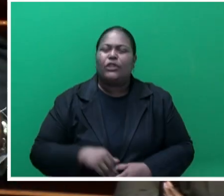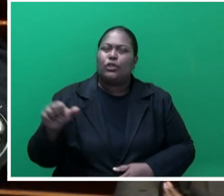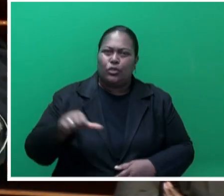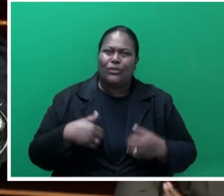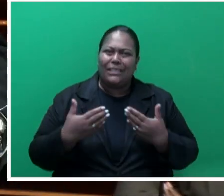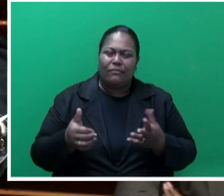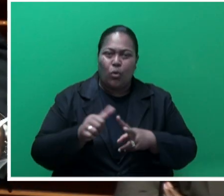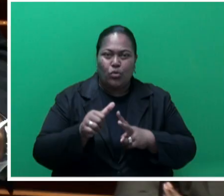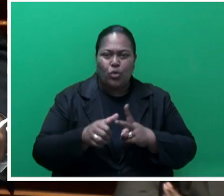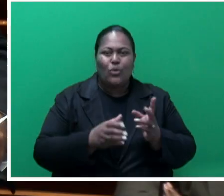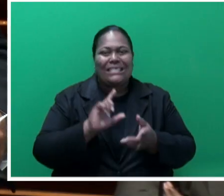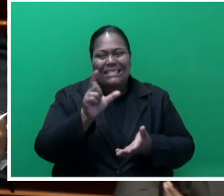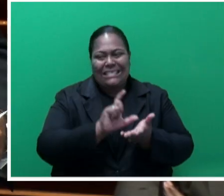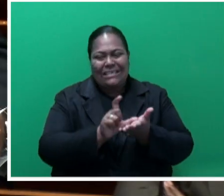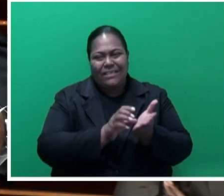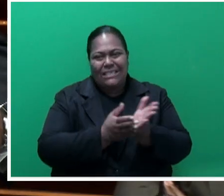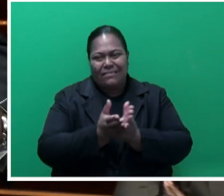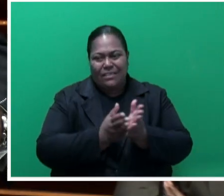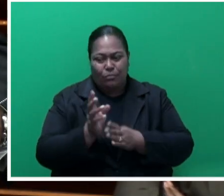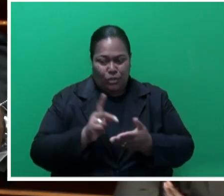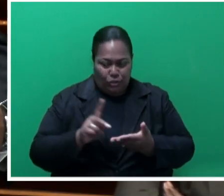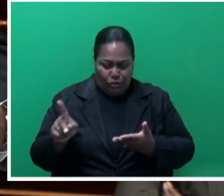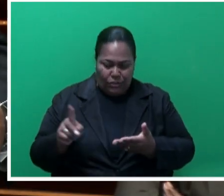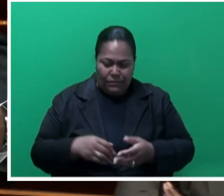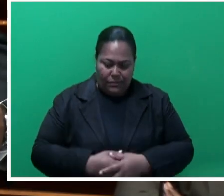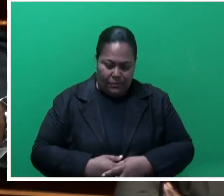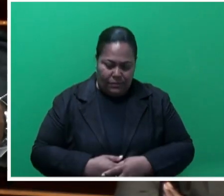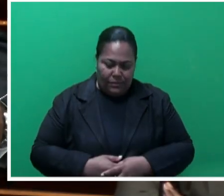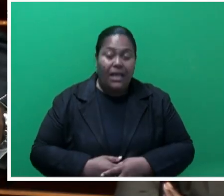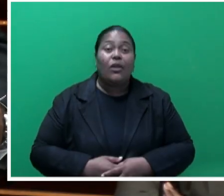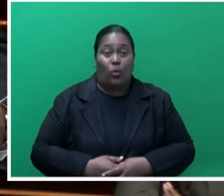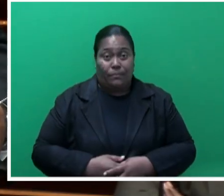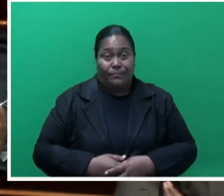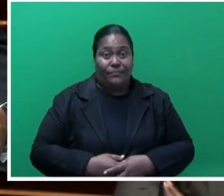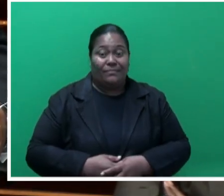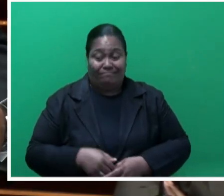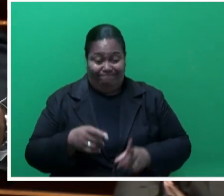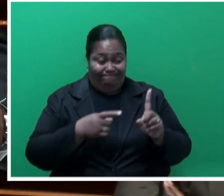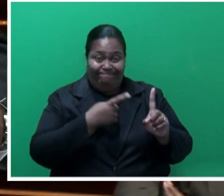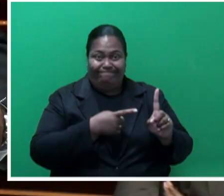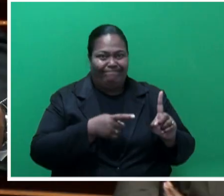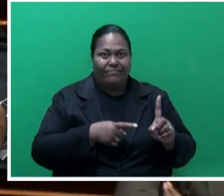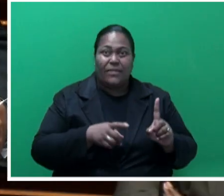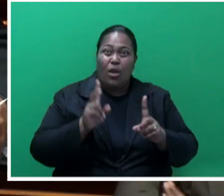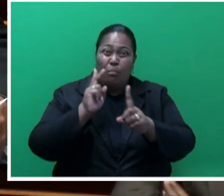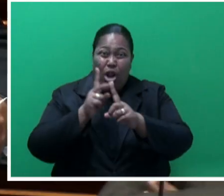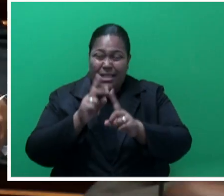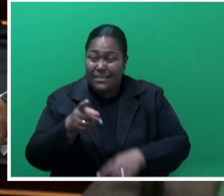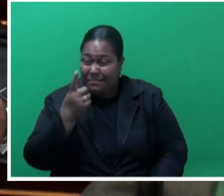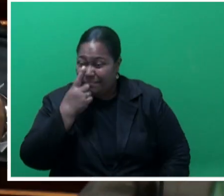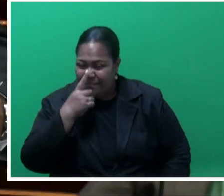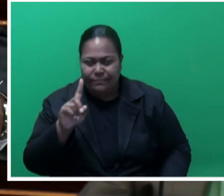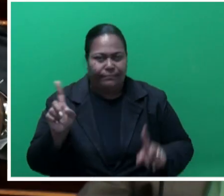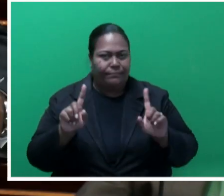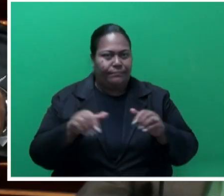positions. Political neutrality, the candidate must be apolitical and not actively involved in party politics.